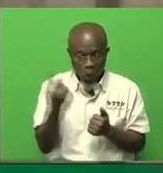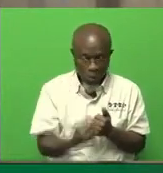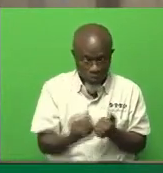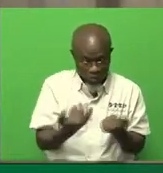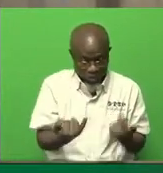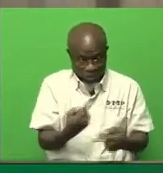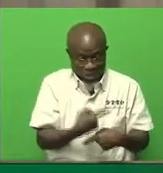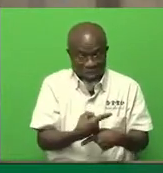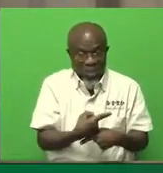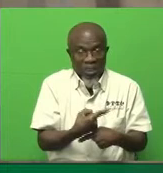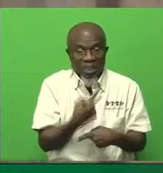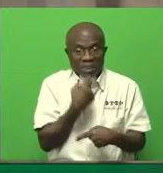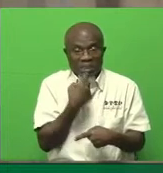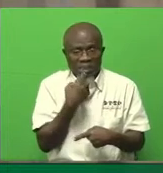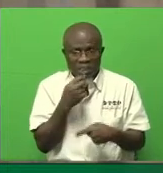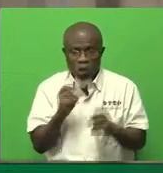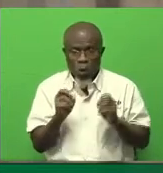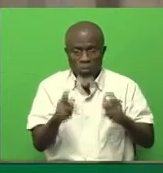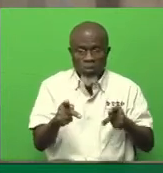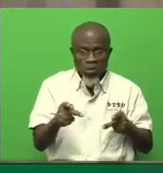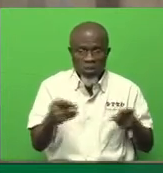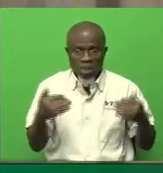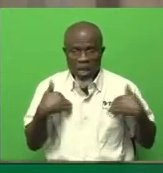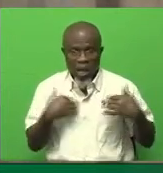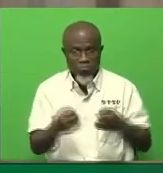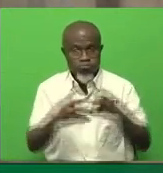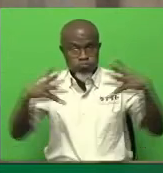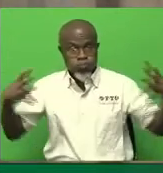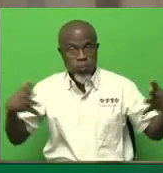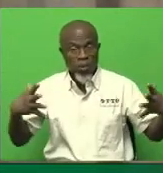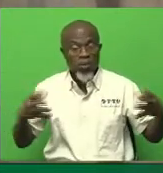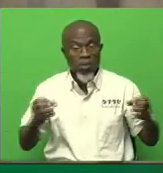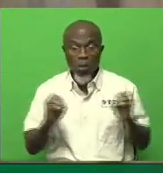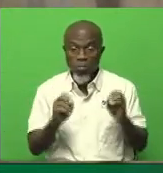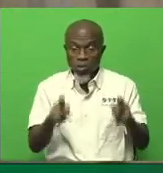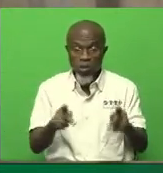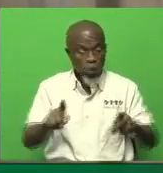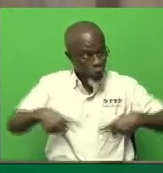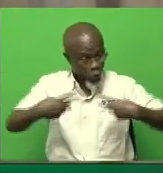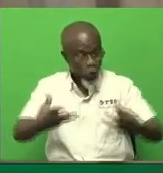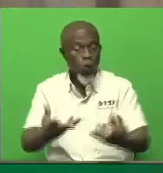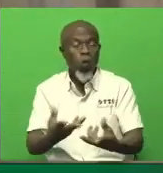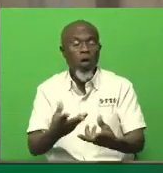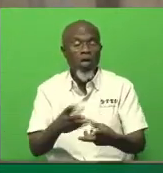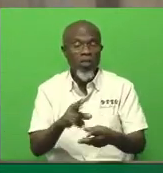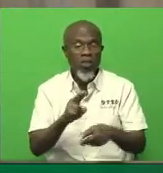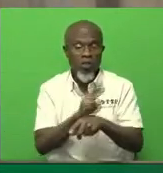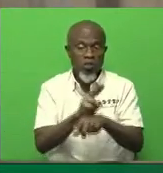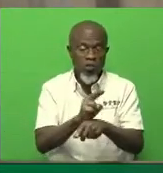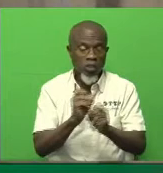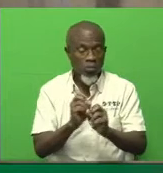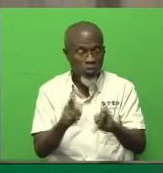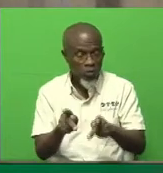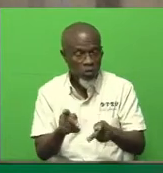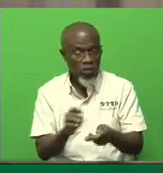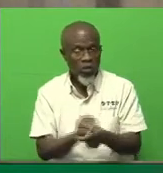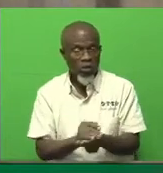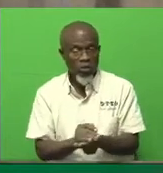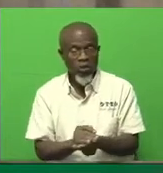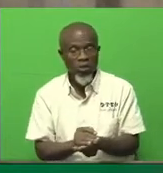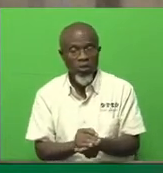today and say the opportunities are abounding go and take advantage of the opportunities